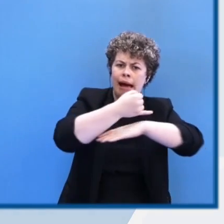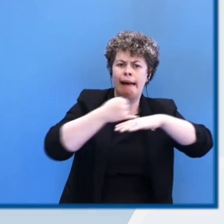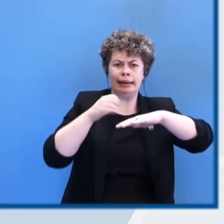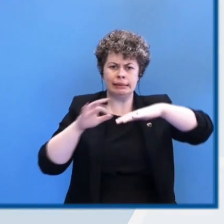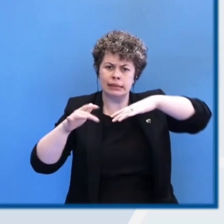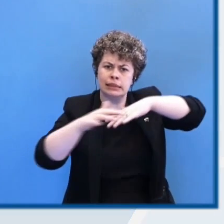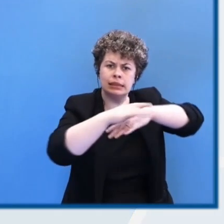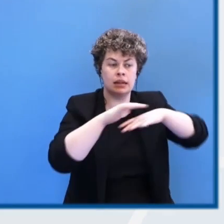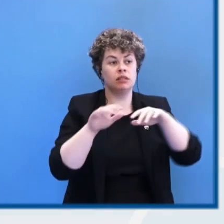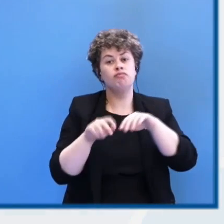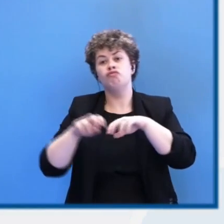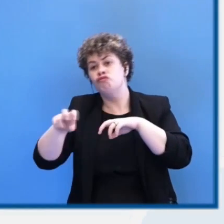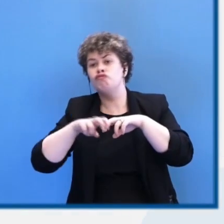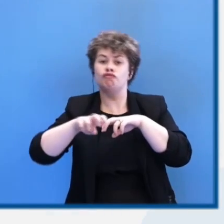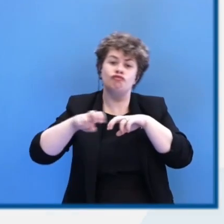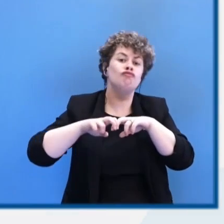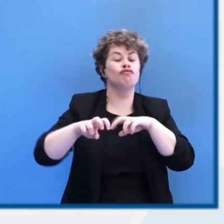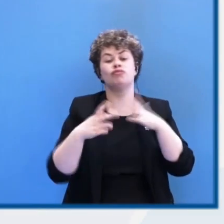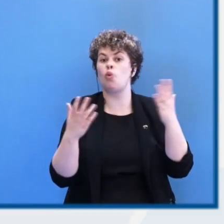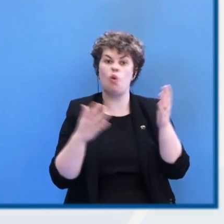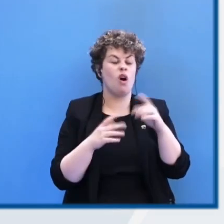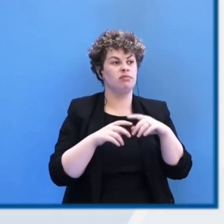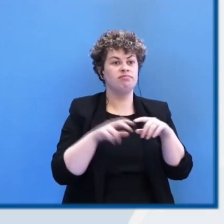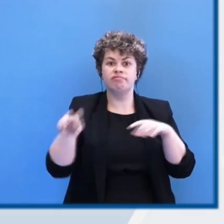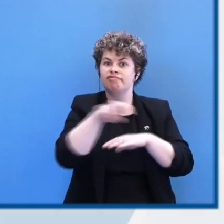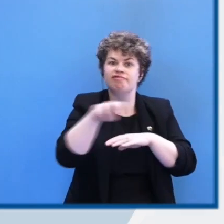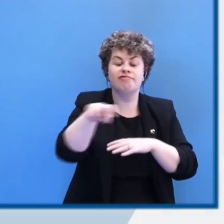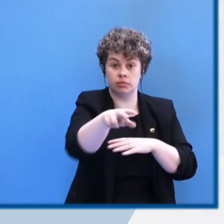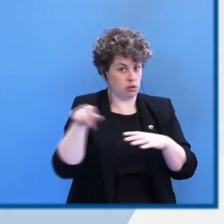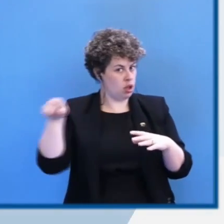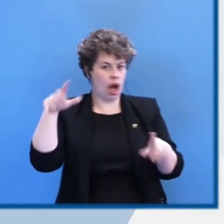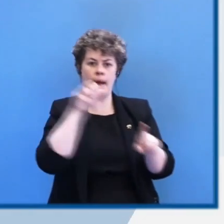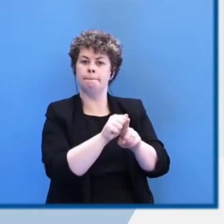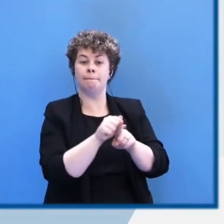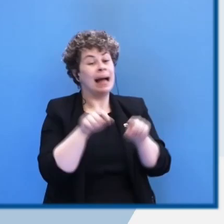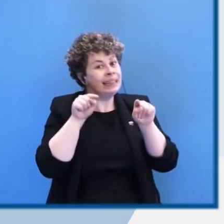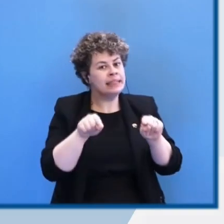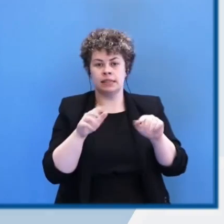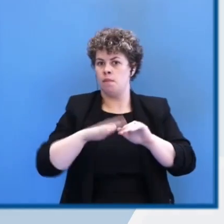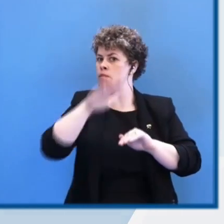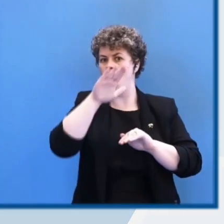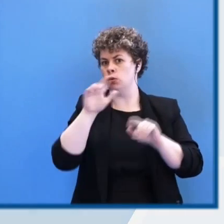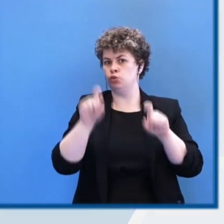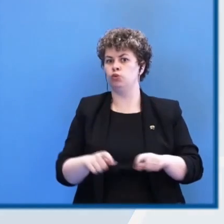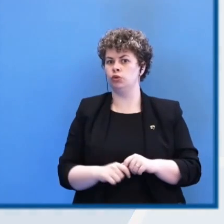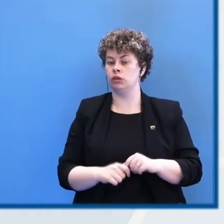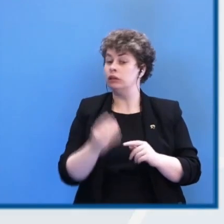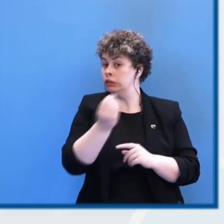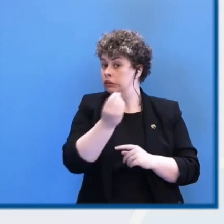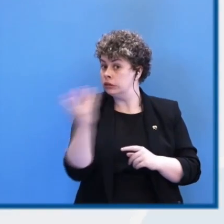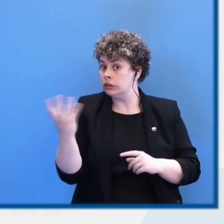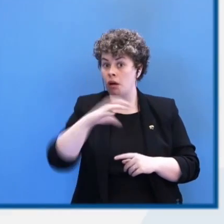think should all be looking at using much more, because particularly in countries which are data